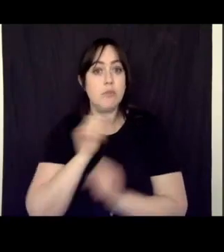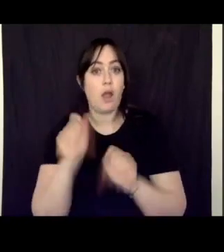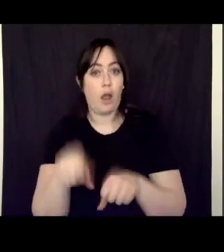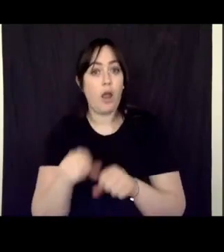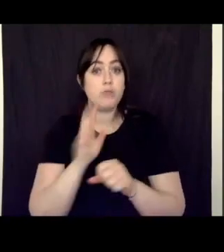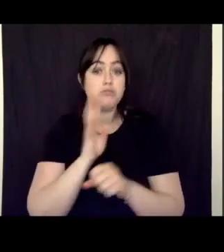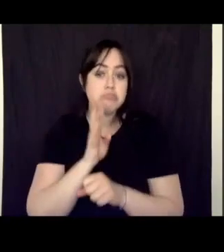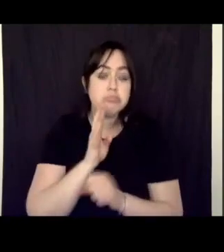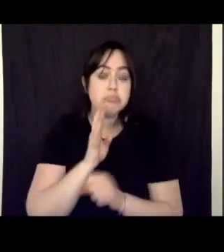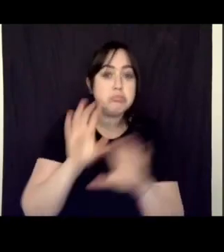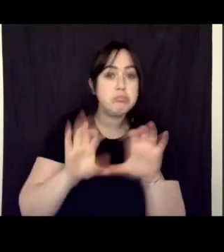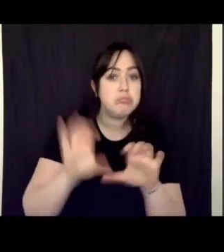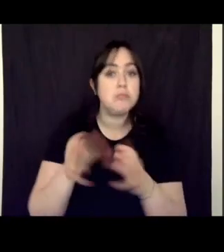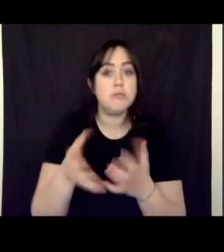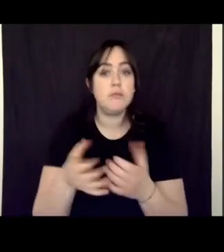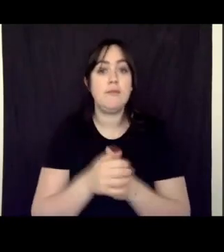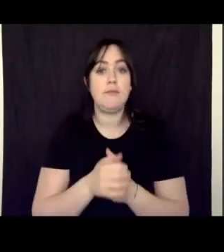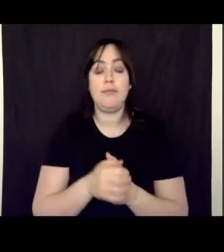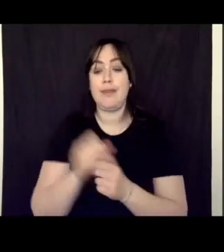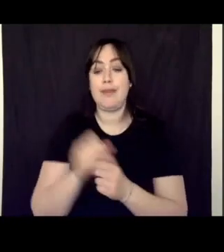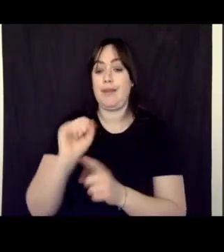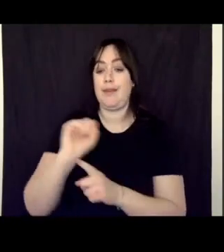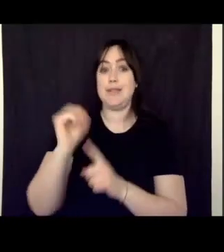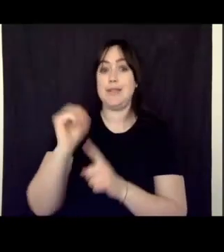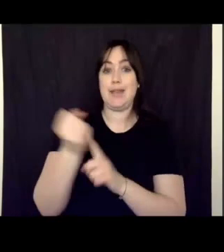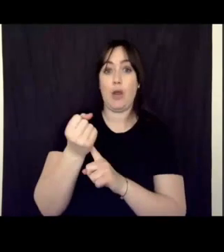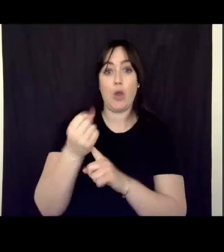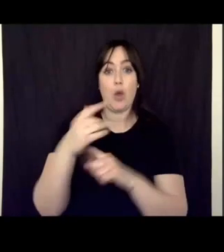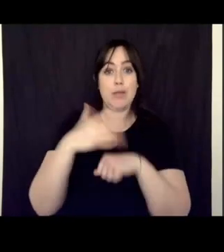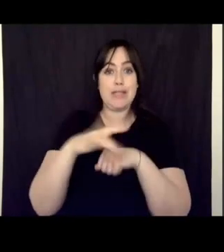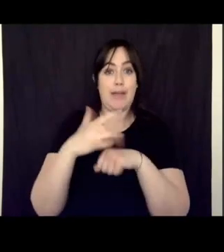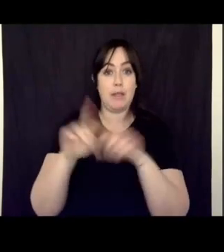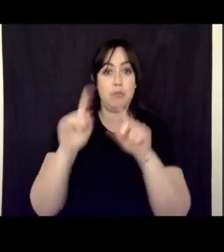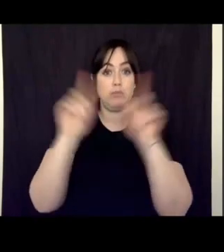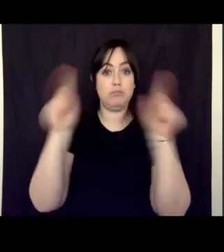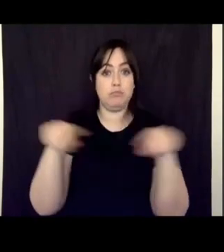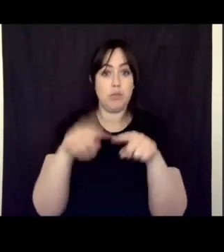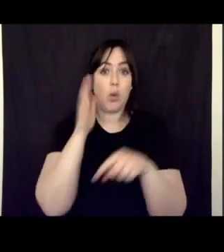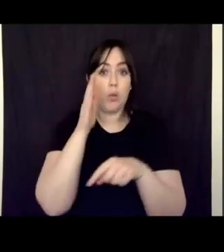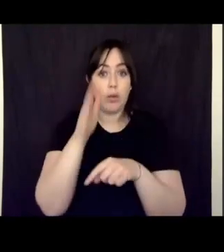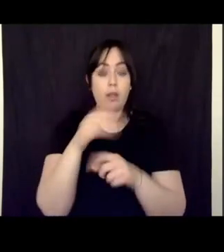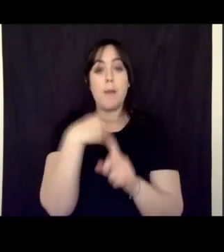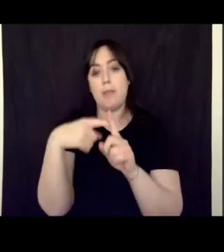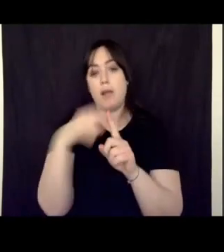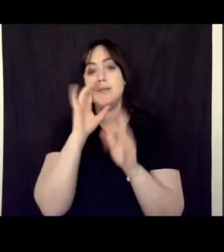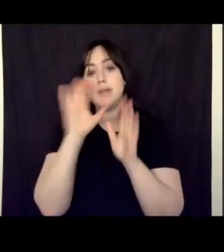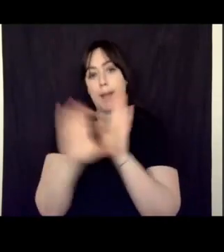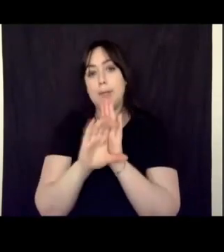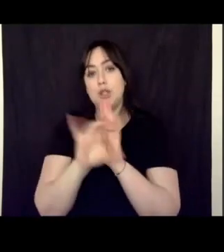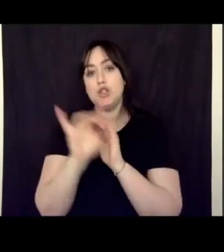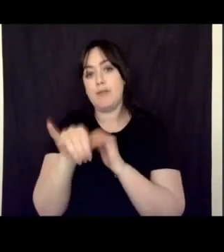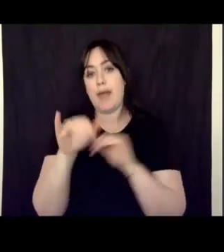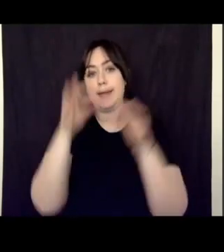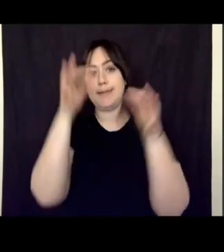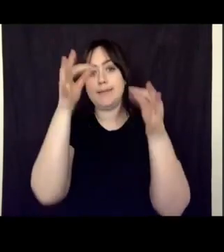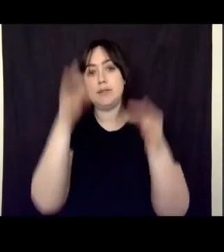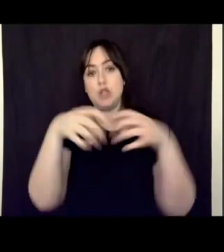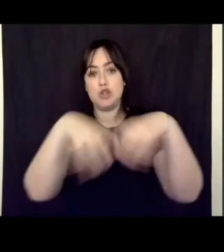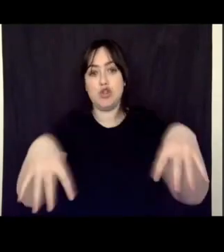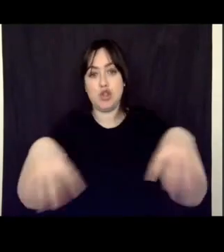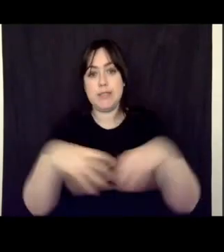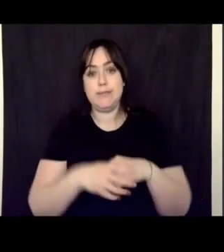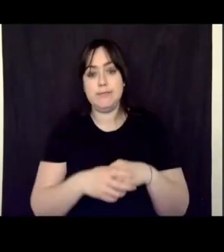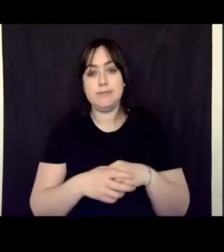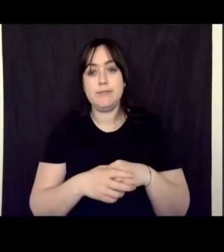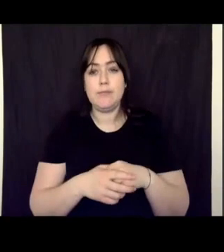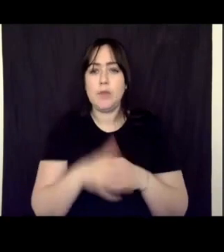tree. And you should also have the decision tree available to you. It was sent to you by email, so if you need